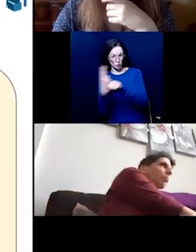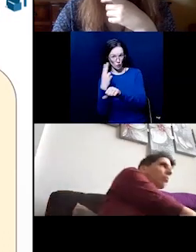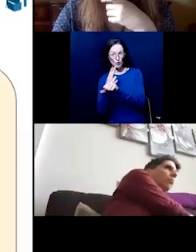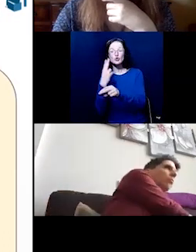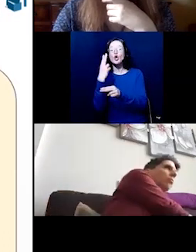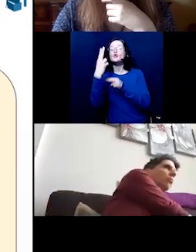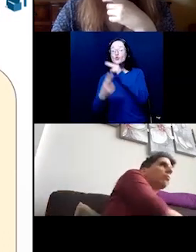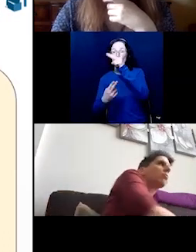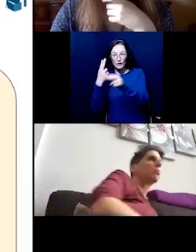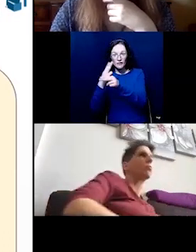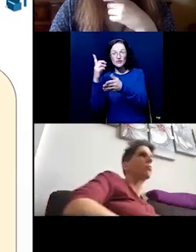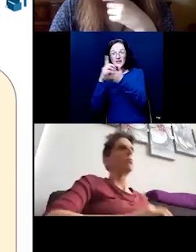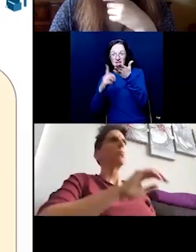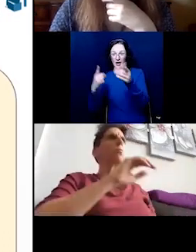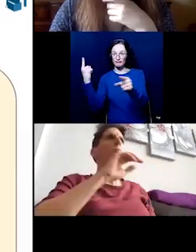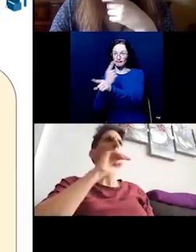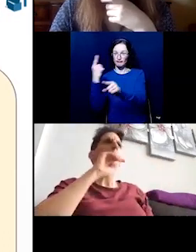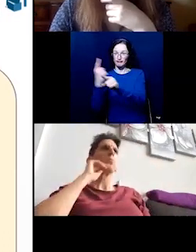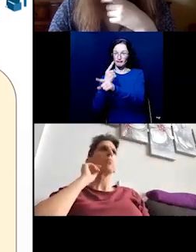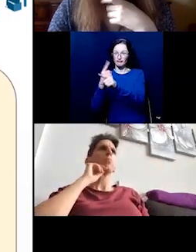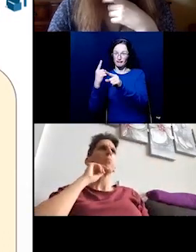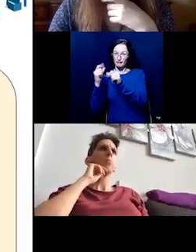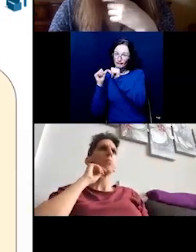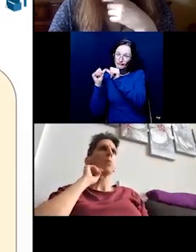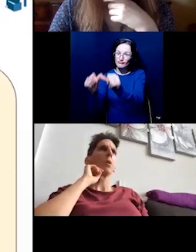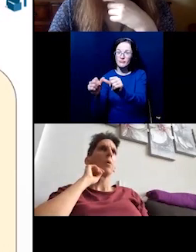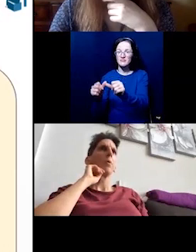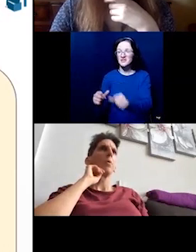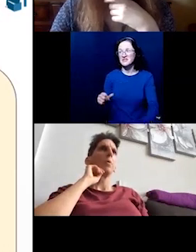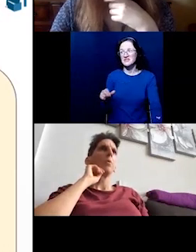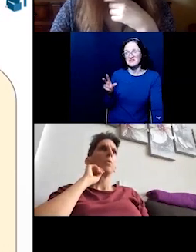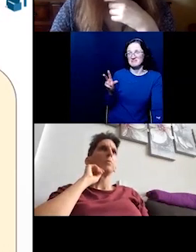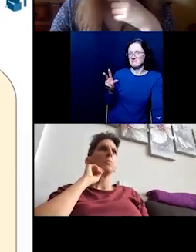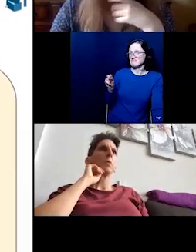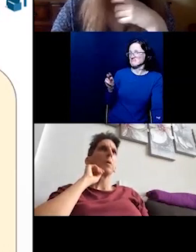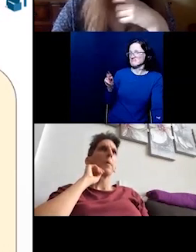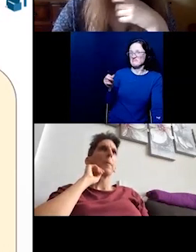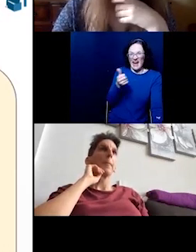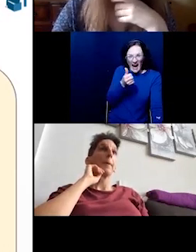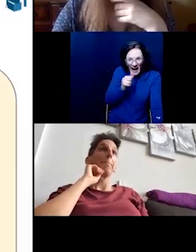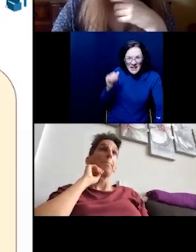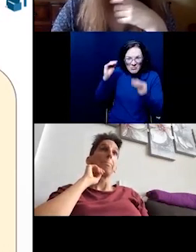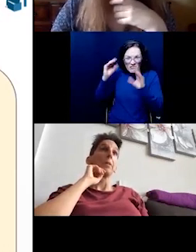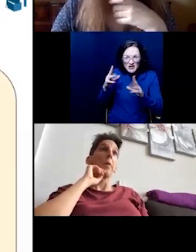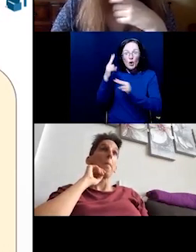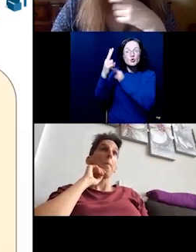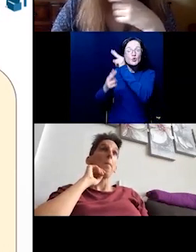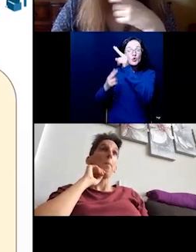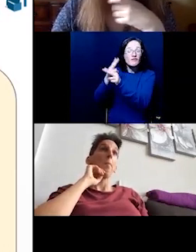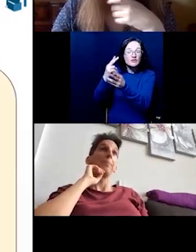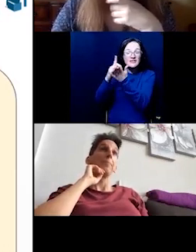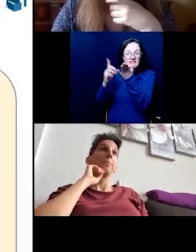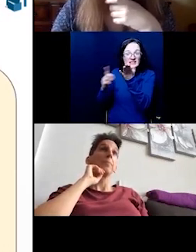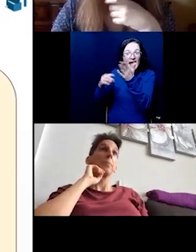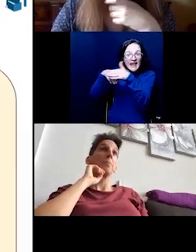in a consistent way? I don't think so. I don't know. No, sadly. It took me a